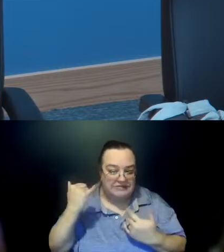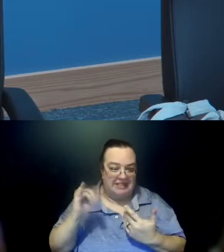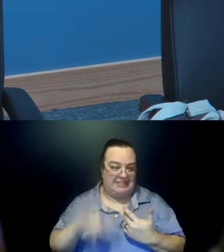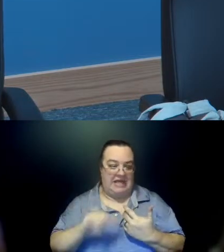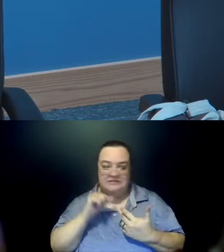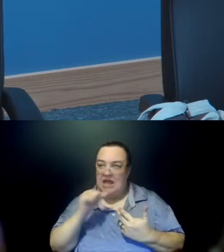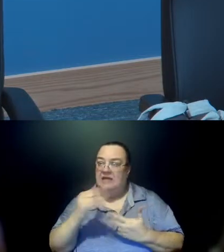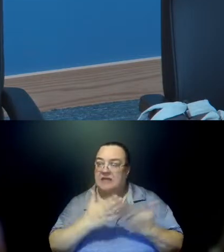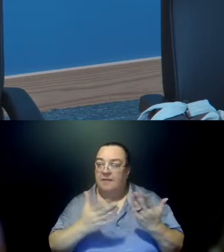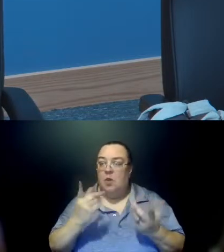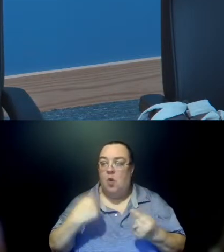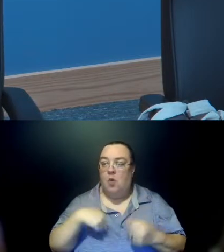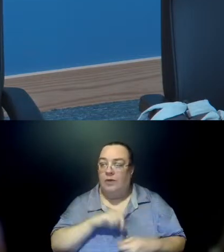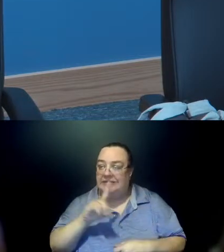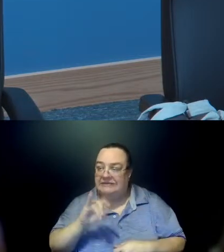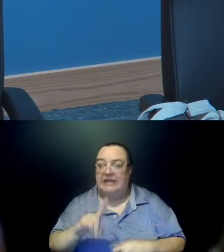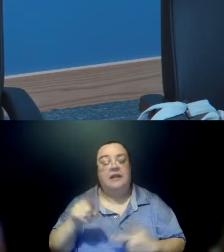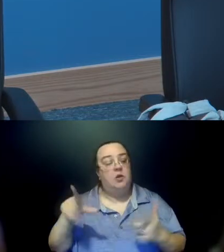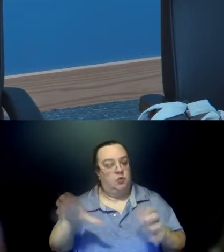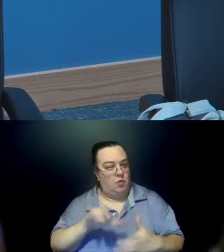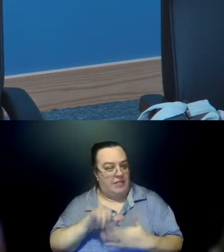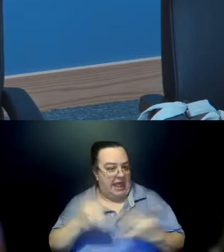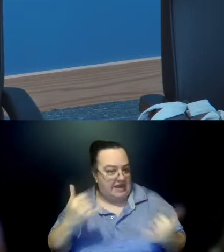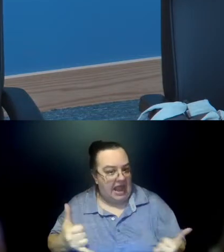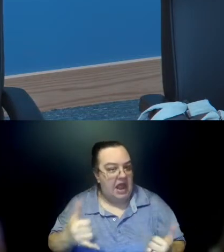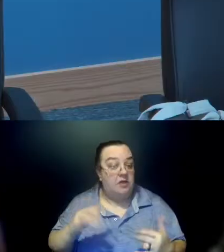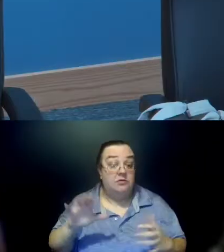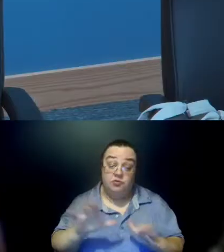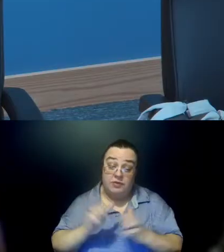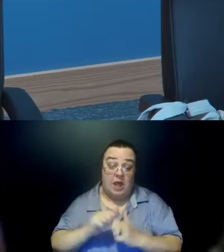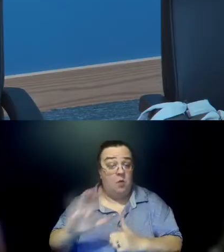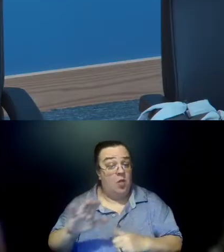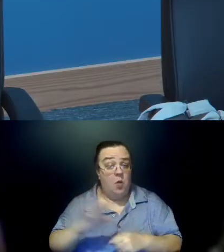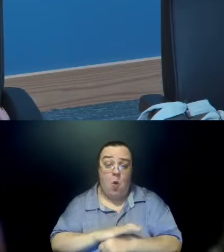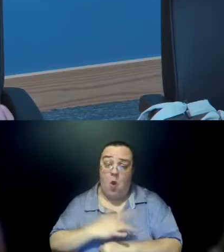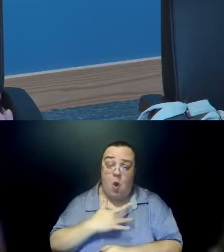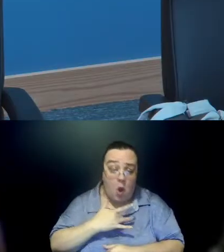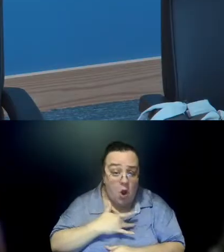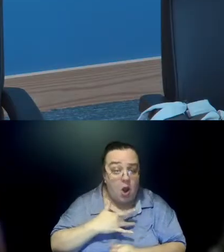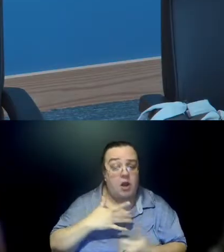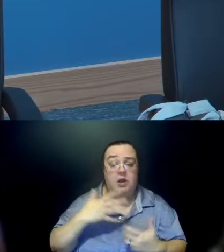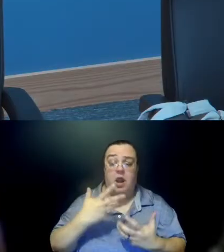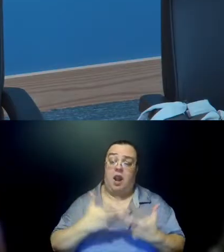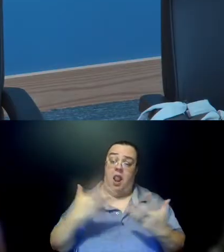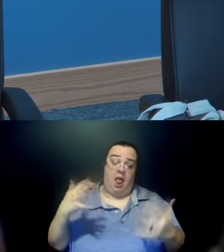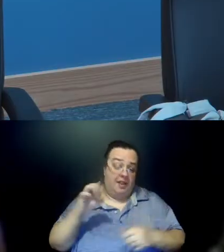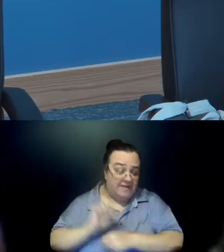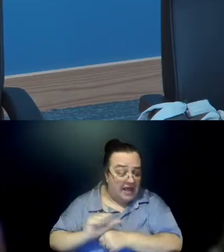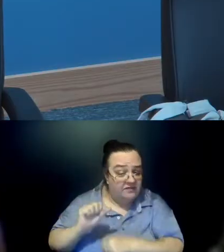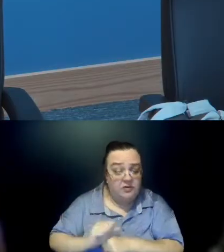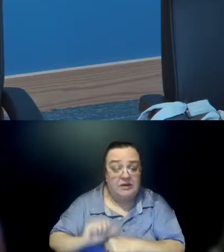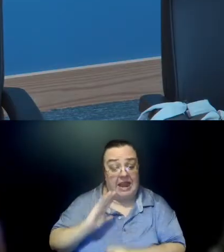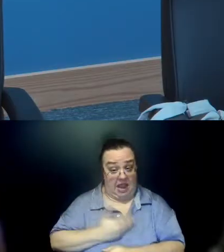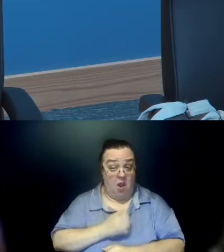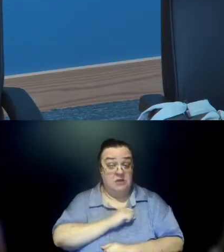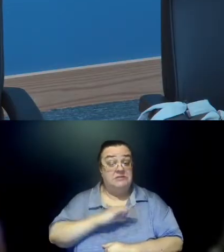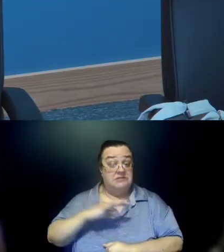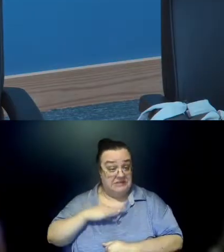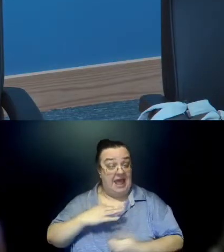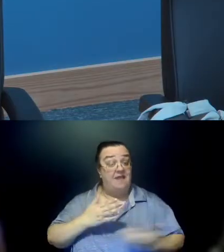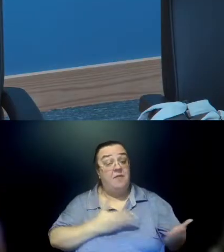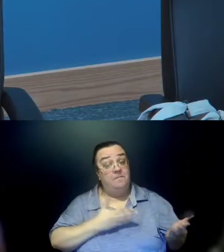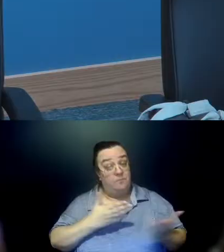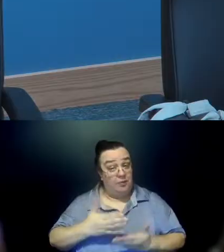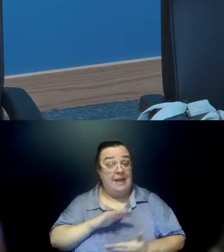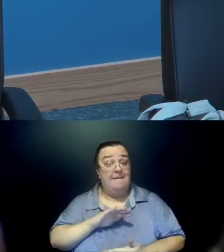And we do that now. And they do that with heart and a lot of effort, and our staff brings back money. So